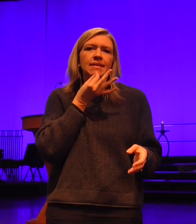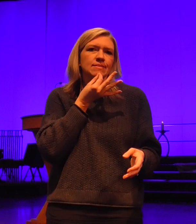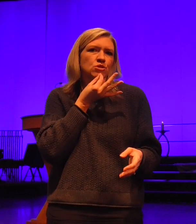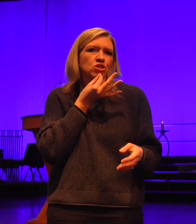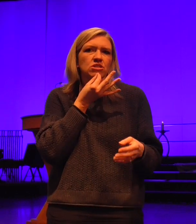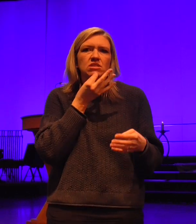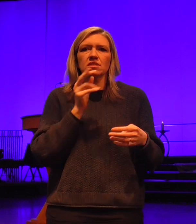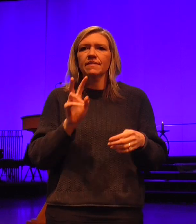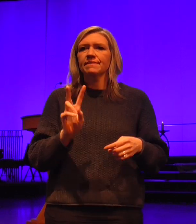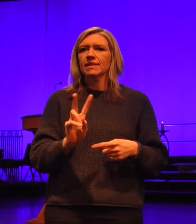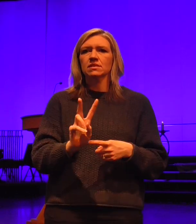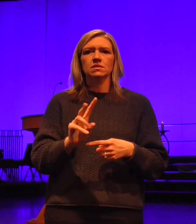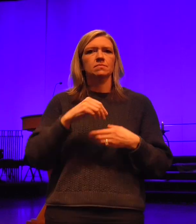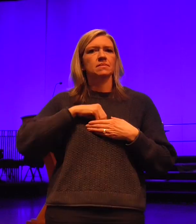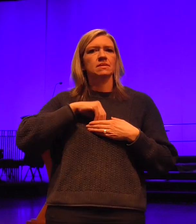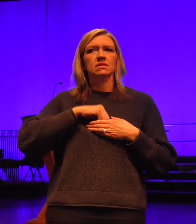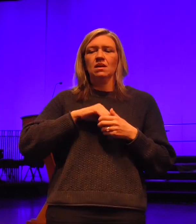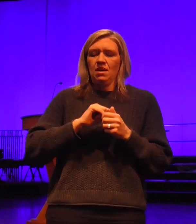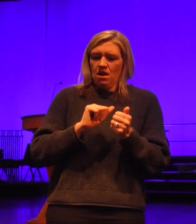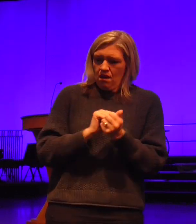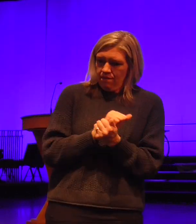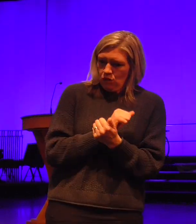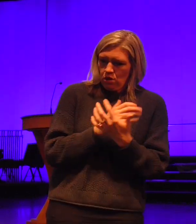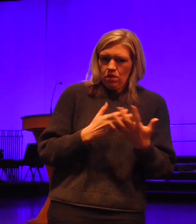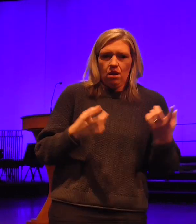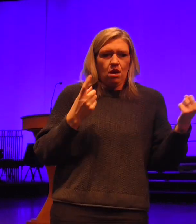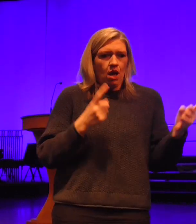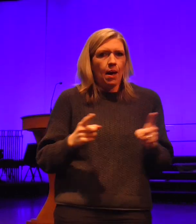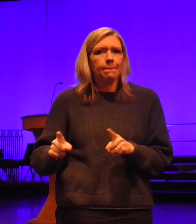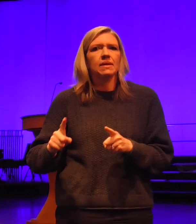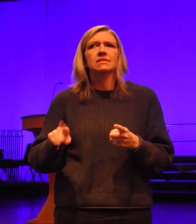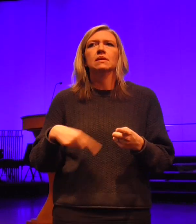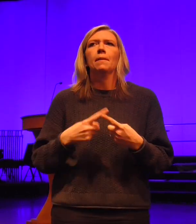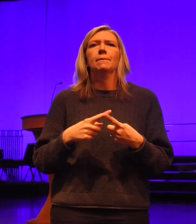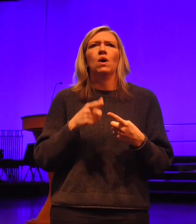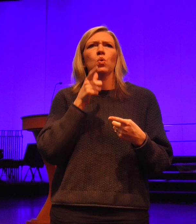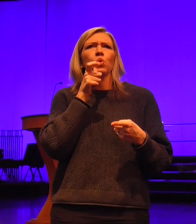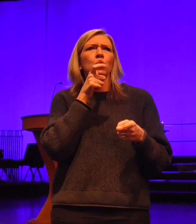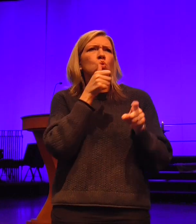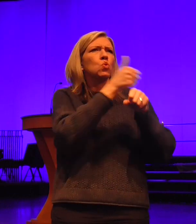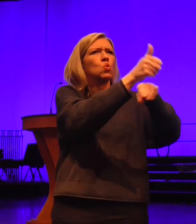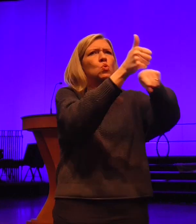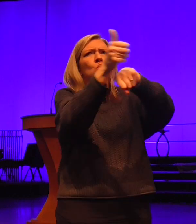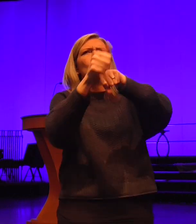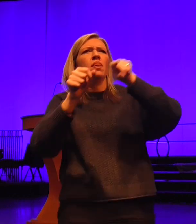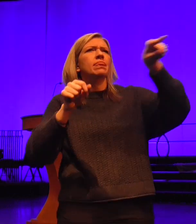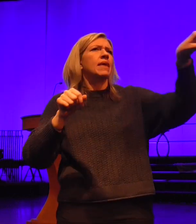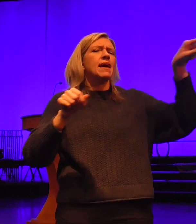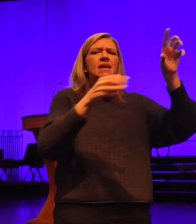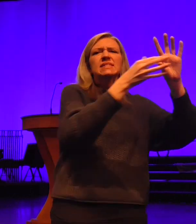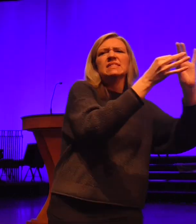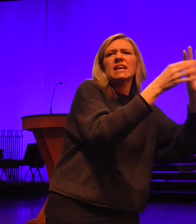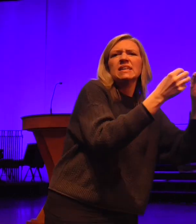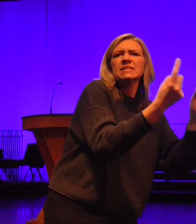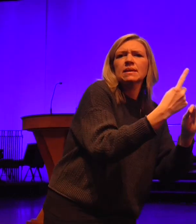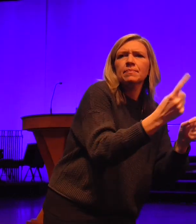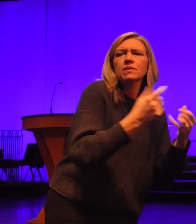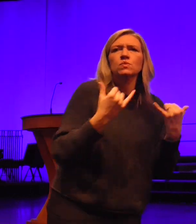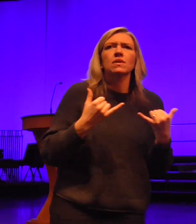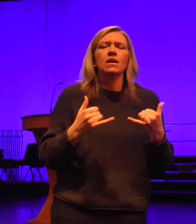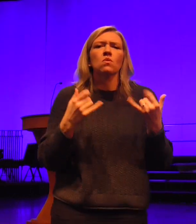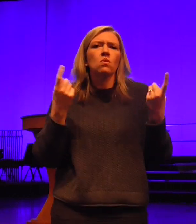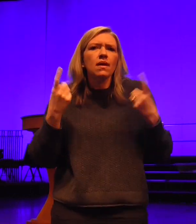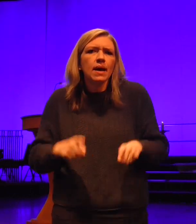core? Everything that happens to them is all about who did what to them today, who said what to them today, what happened to